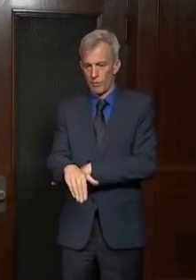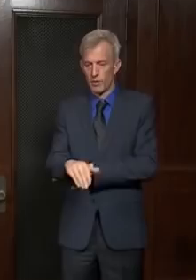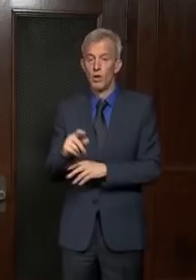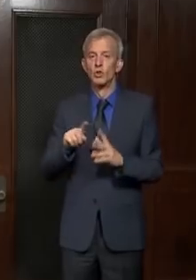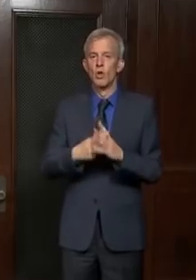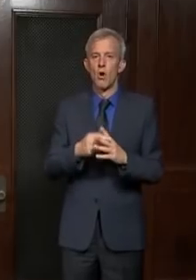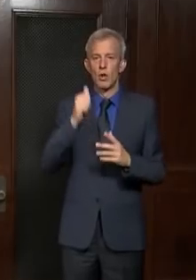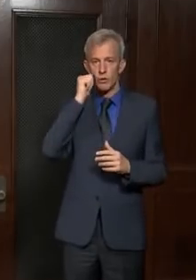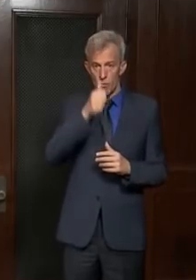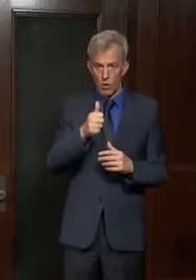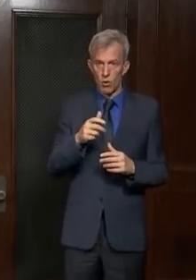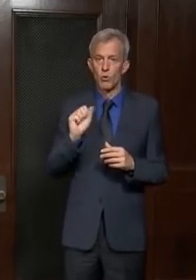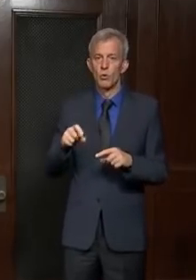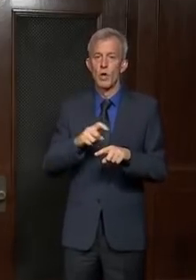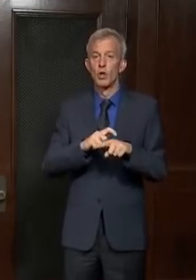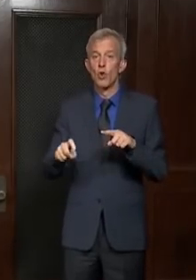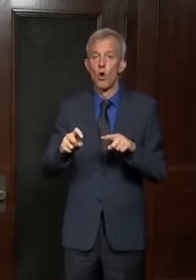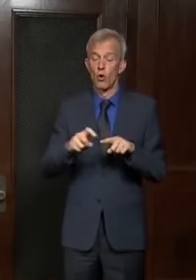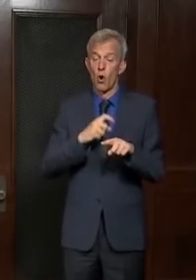and you can call